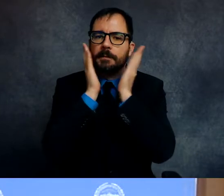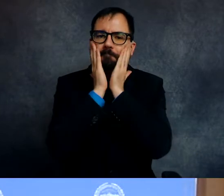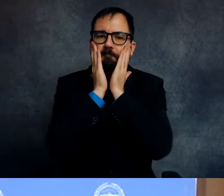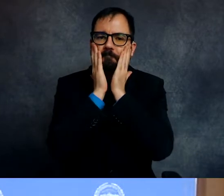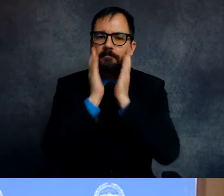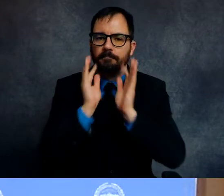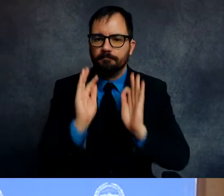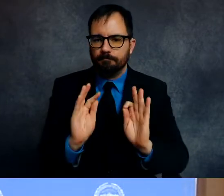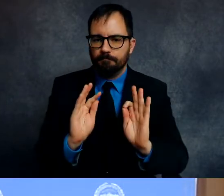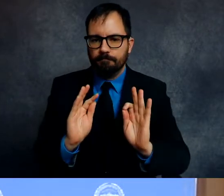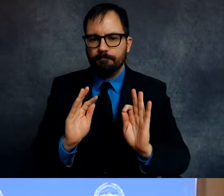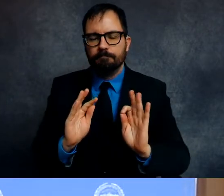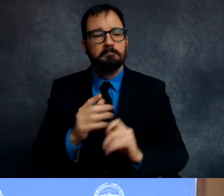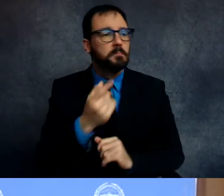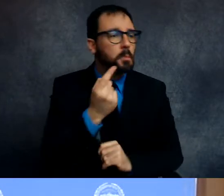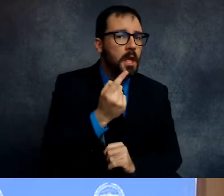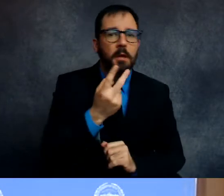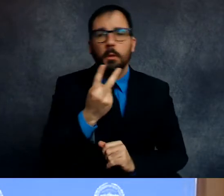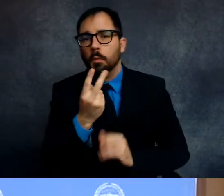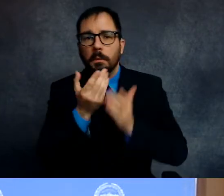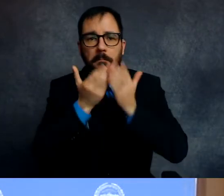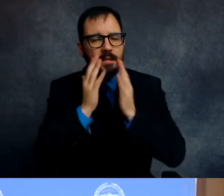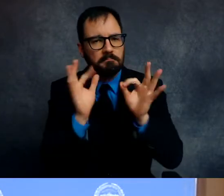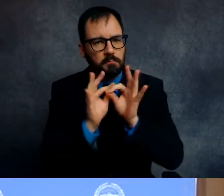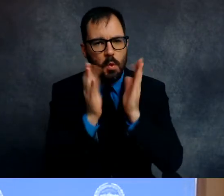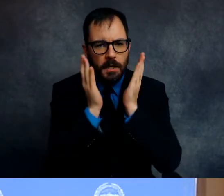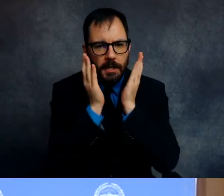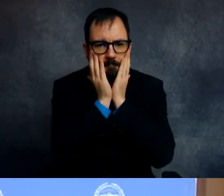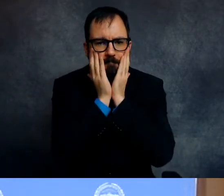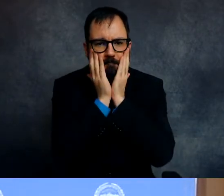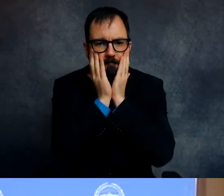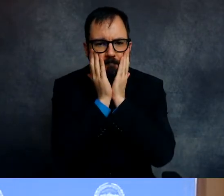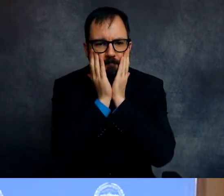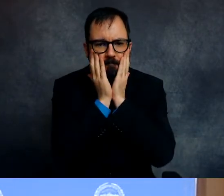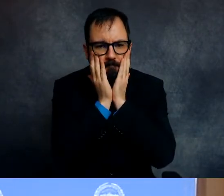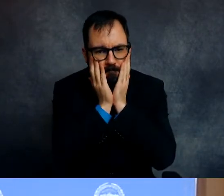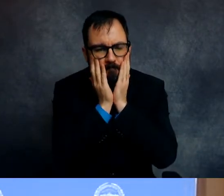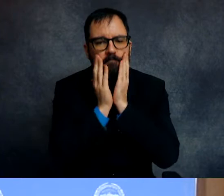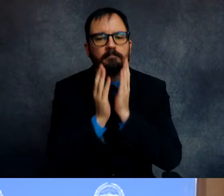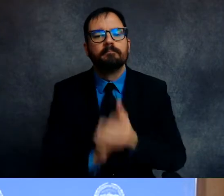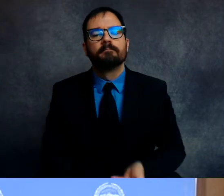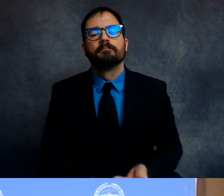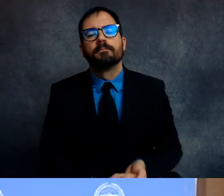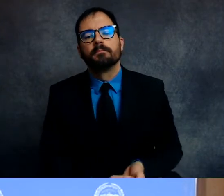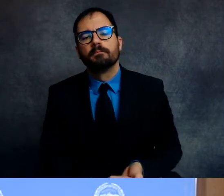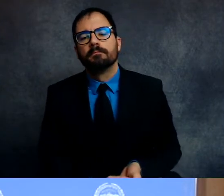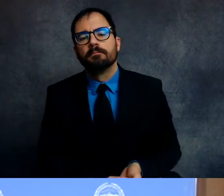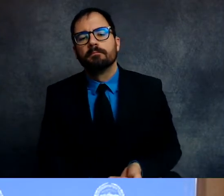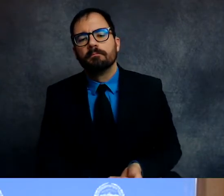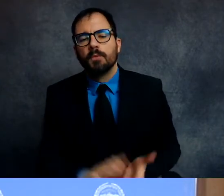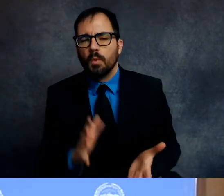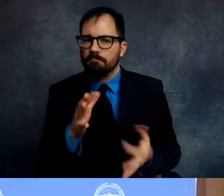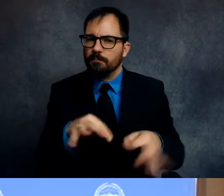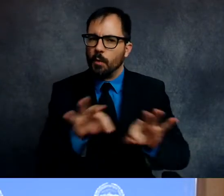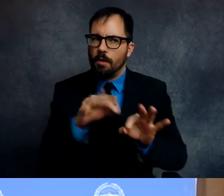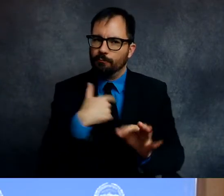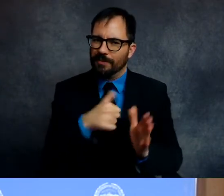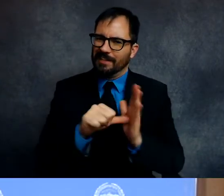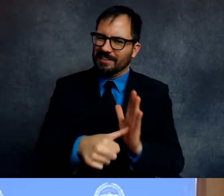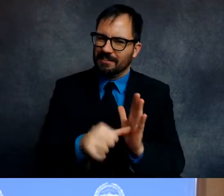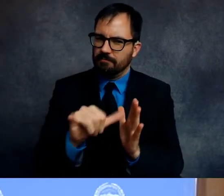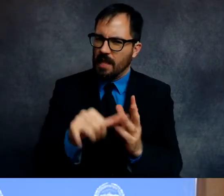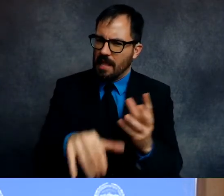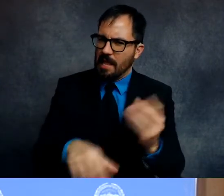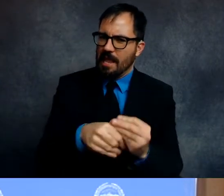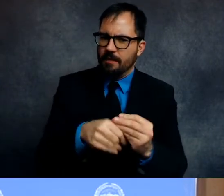please wear masks. That makes kind of snug to your face a good fit. Whether you wear one or two masks, make sure that they are